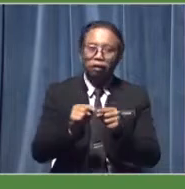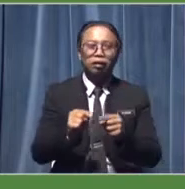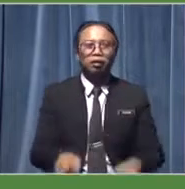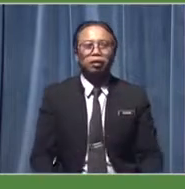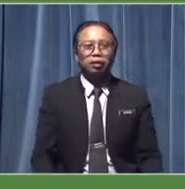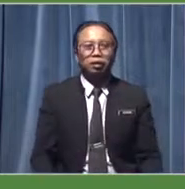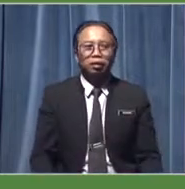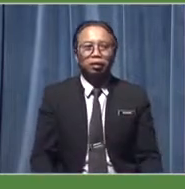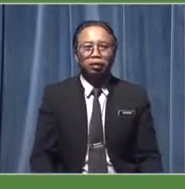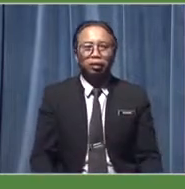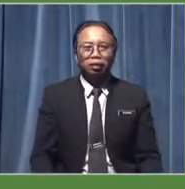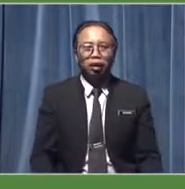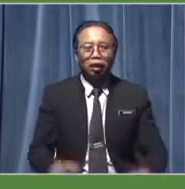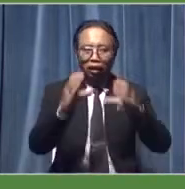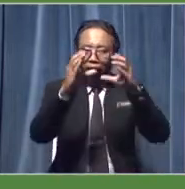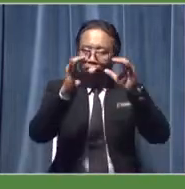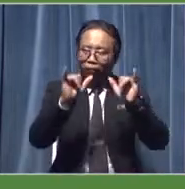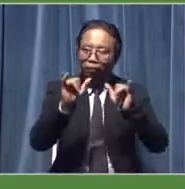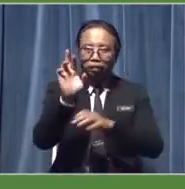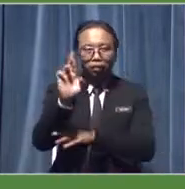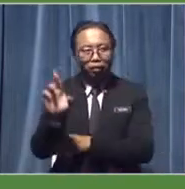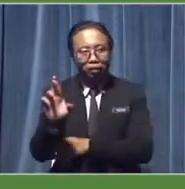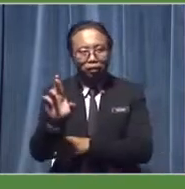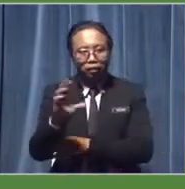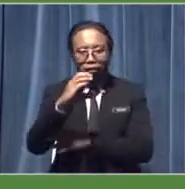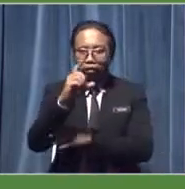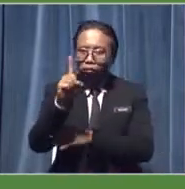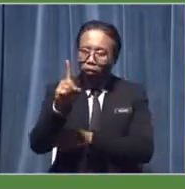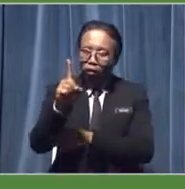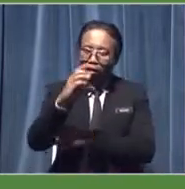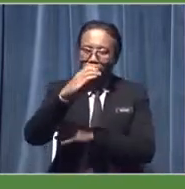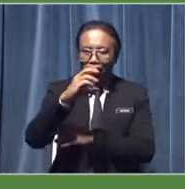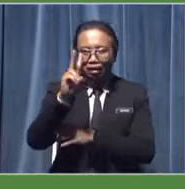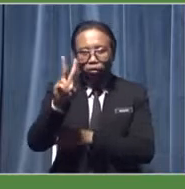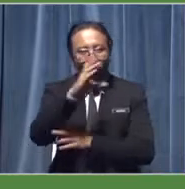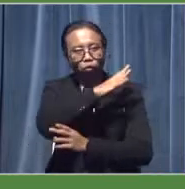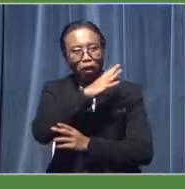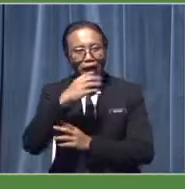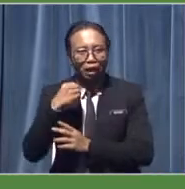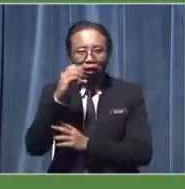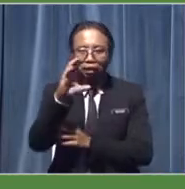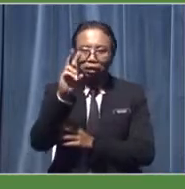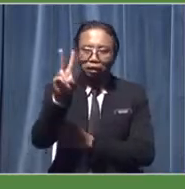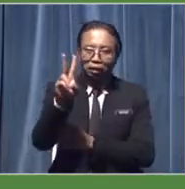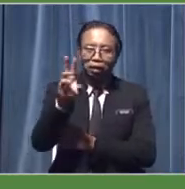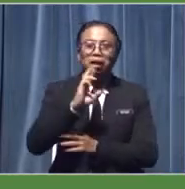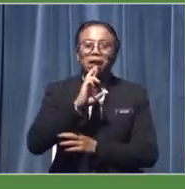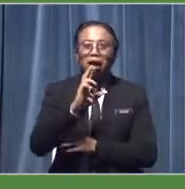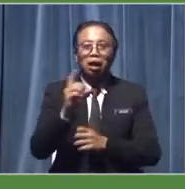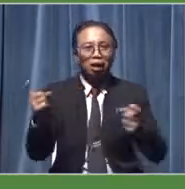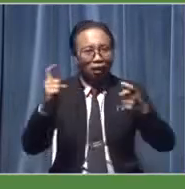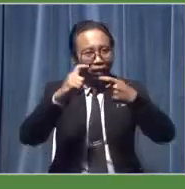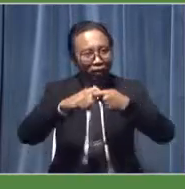Since capacitors C1, C2, and C3 are